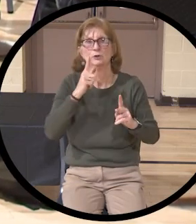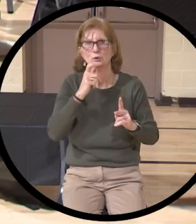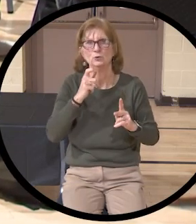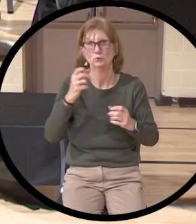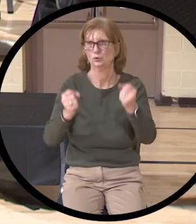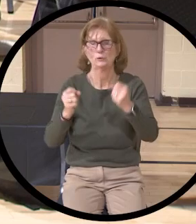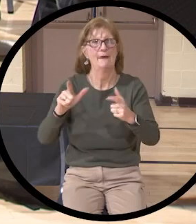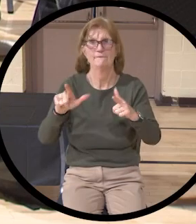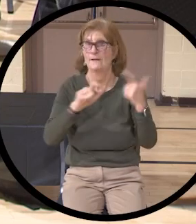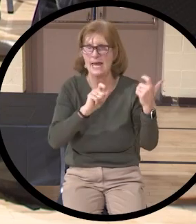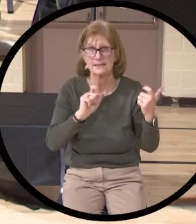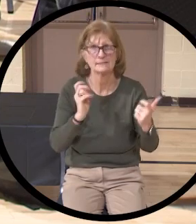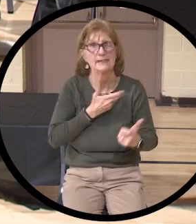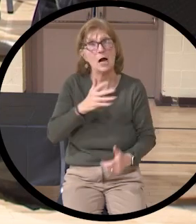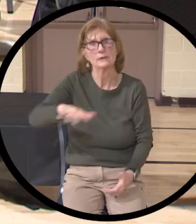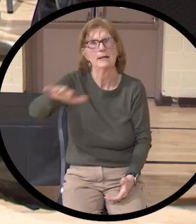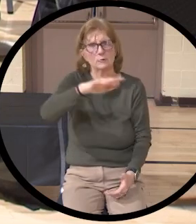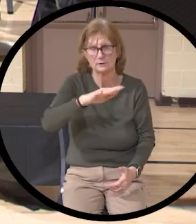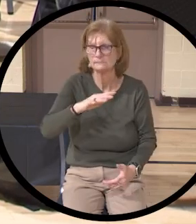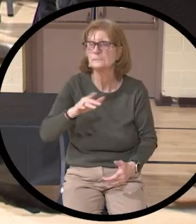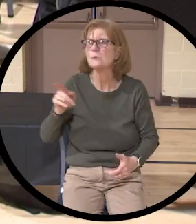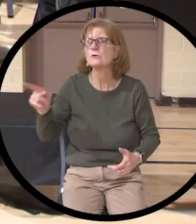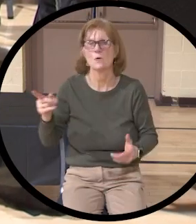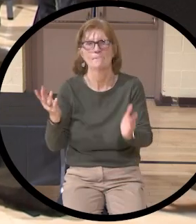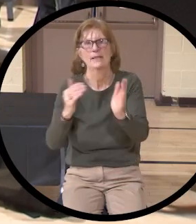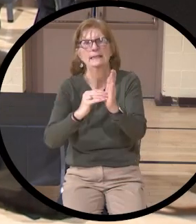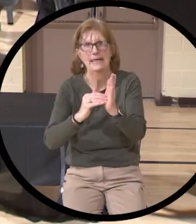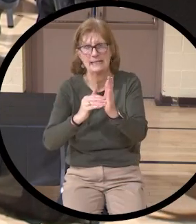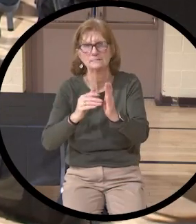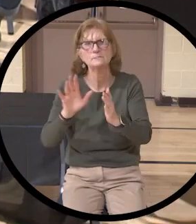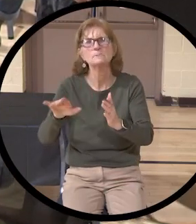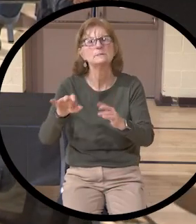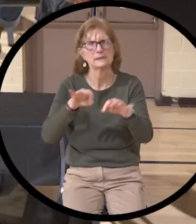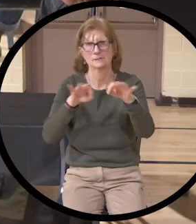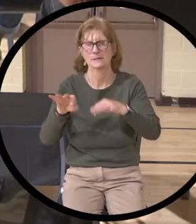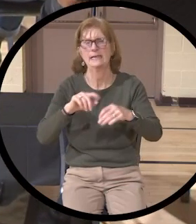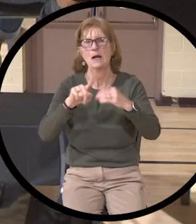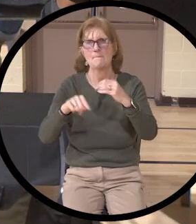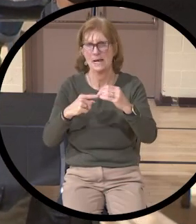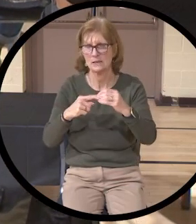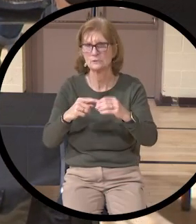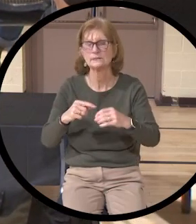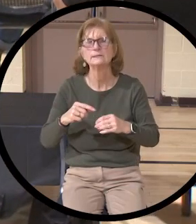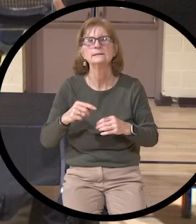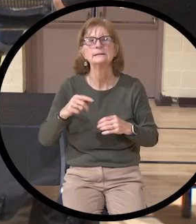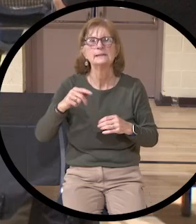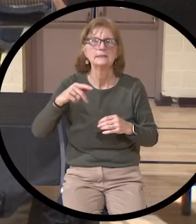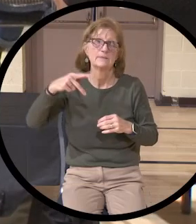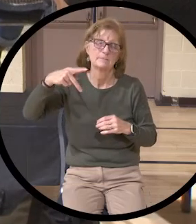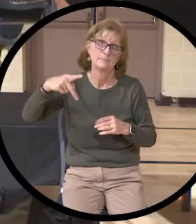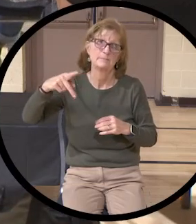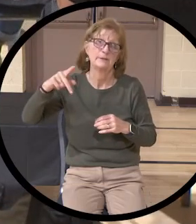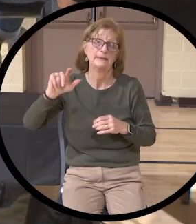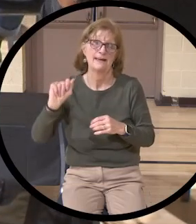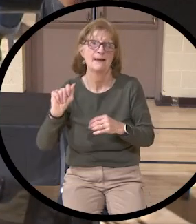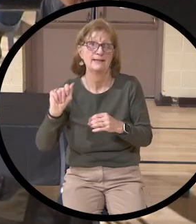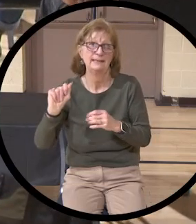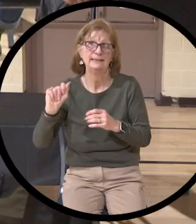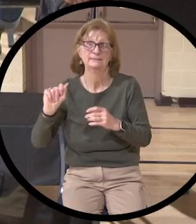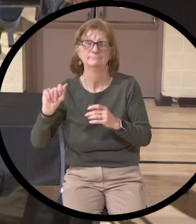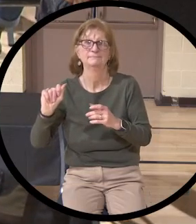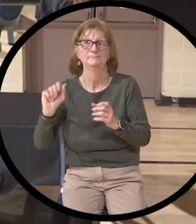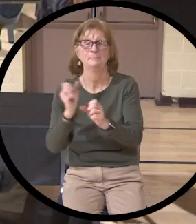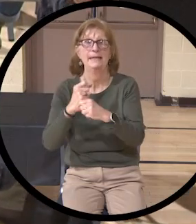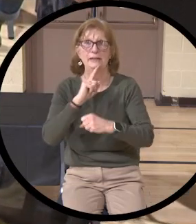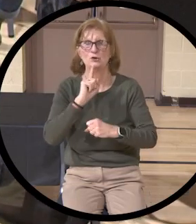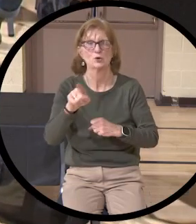think I summarized that. Okay, so the question was about Pittsburgh Parking Authority enforcing the